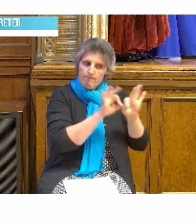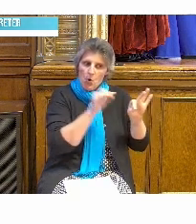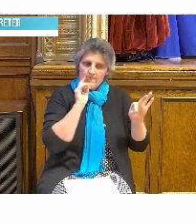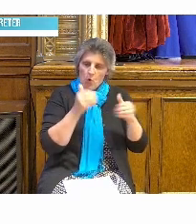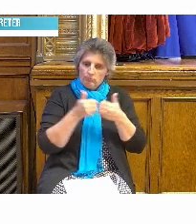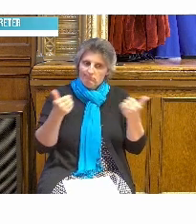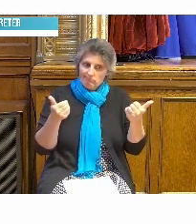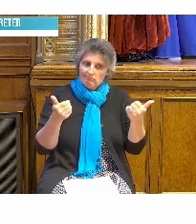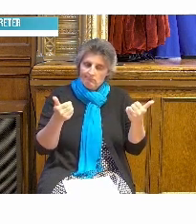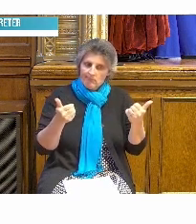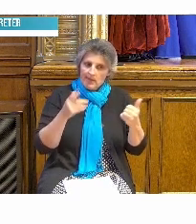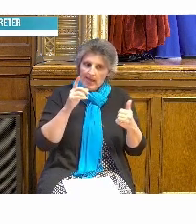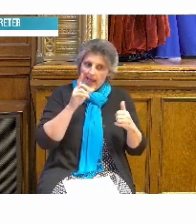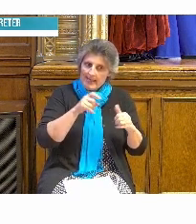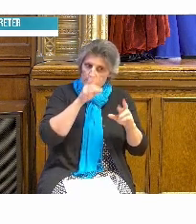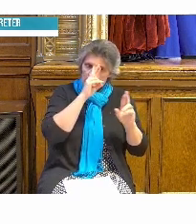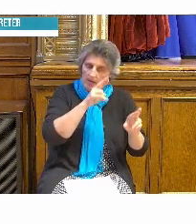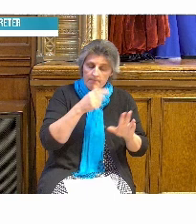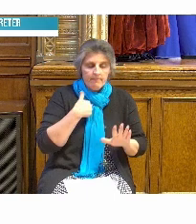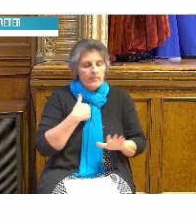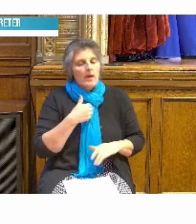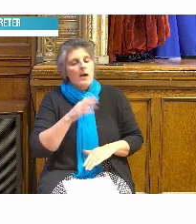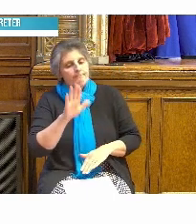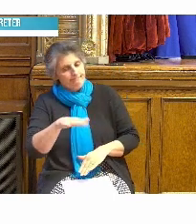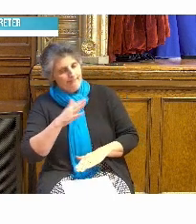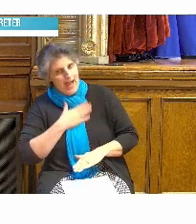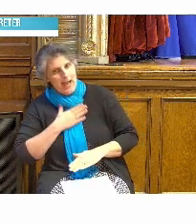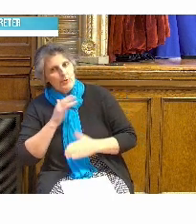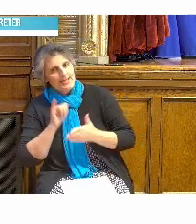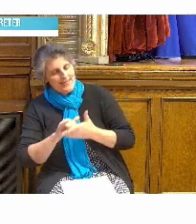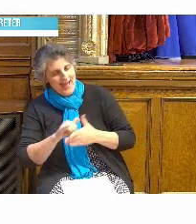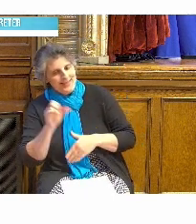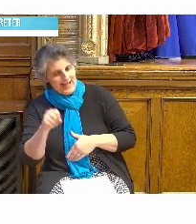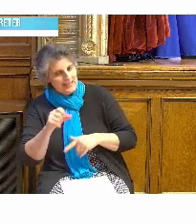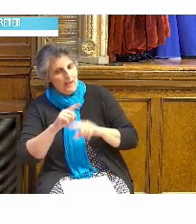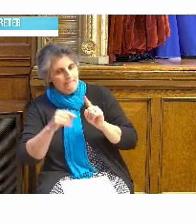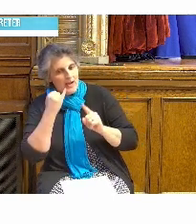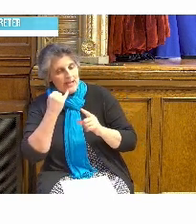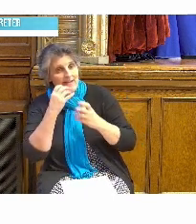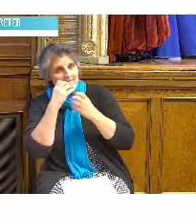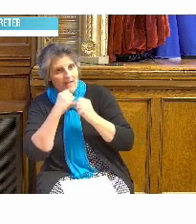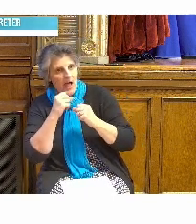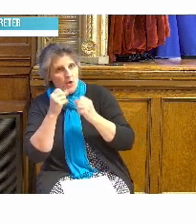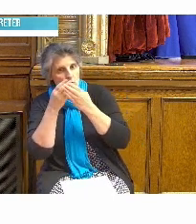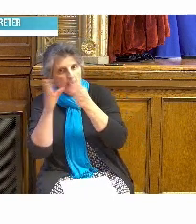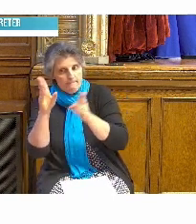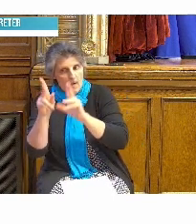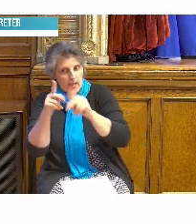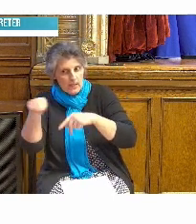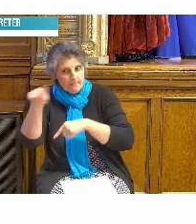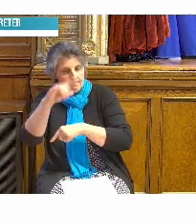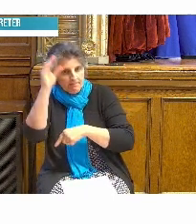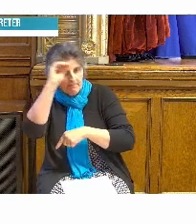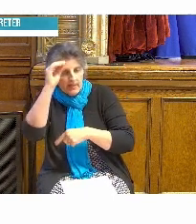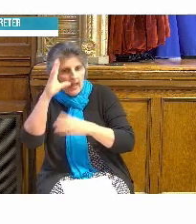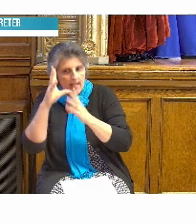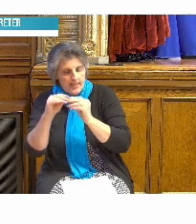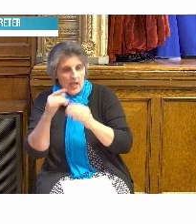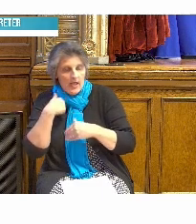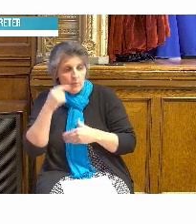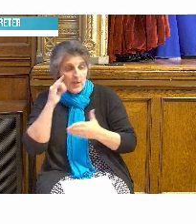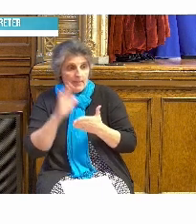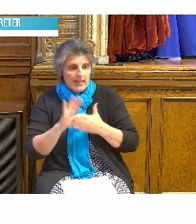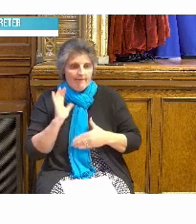respect. And I would say to you, I very much appreciate that. But if we value the public meetings and we believe that our commissioners should